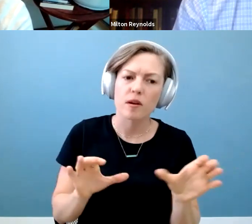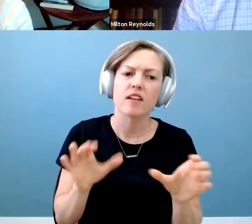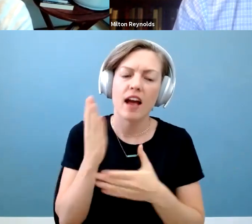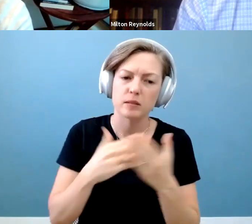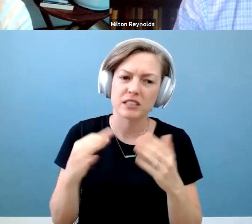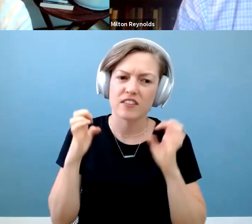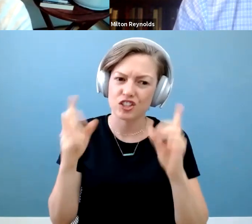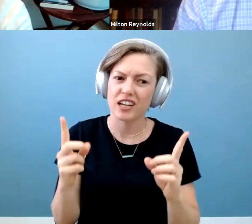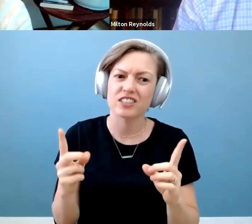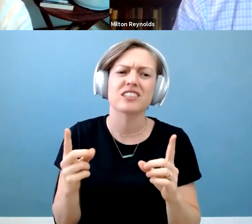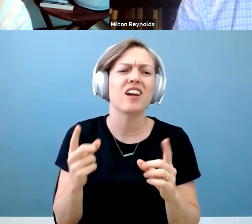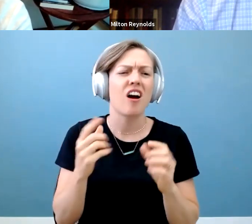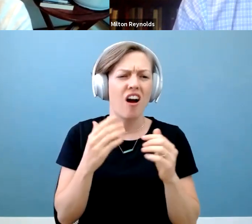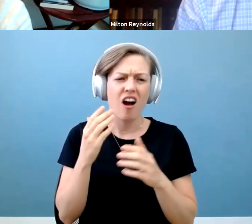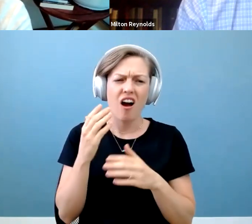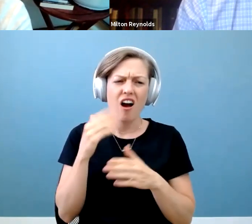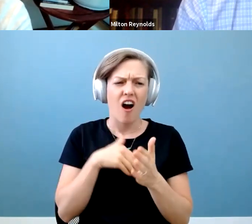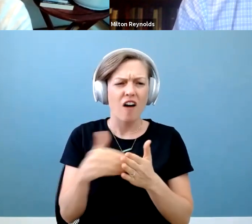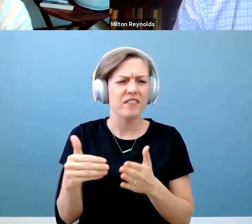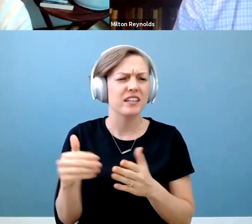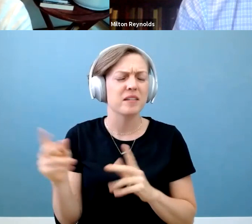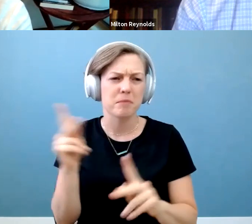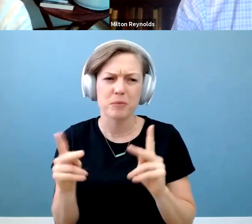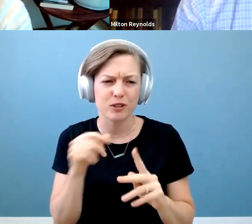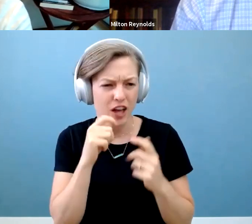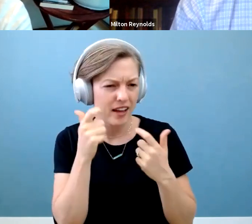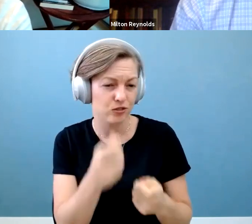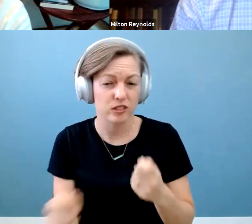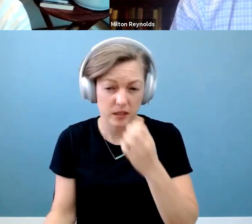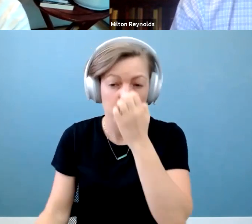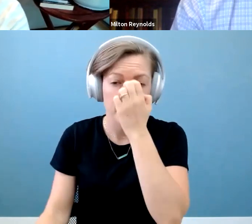are stultifying and uninteresting to the vast majority of students.